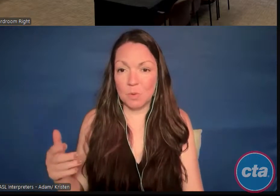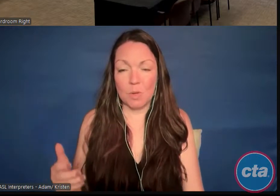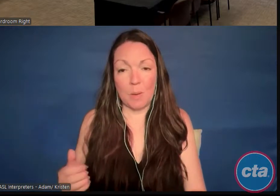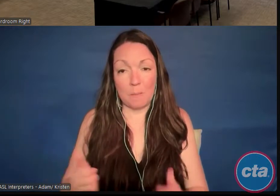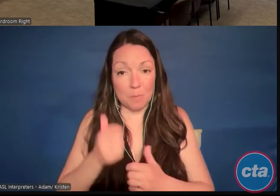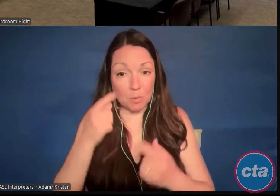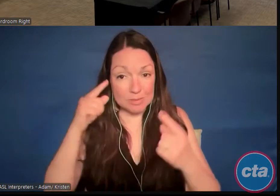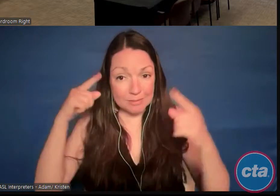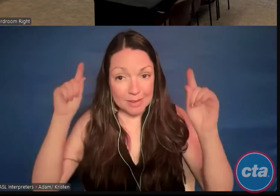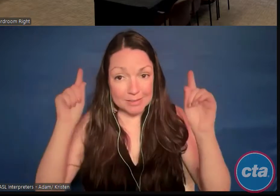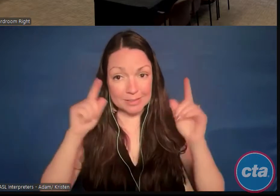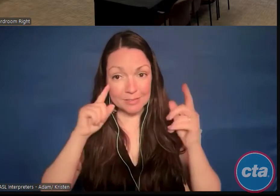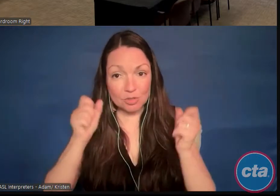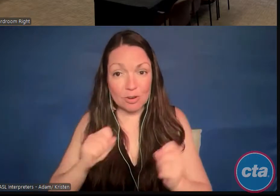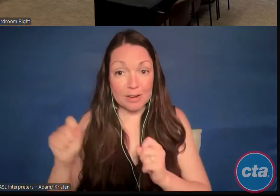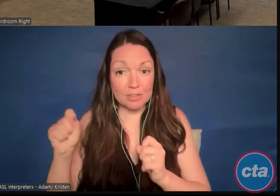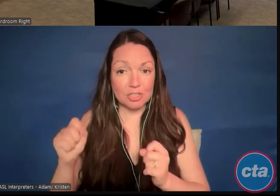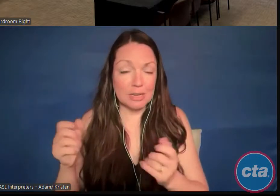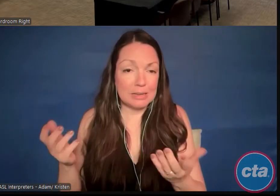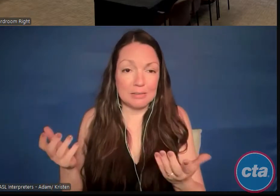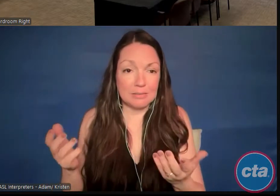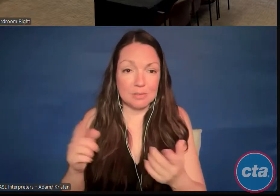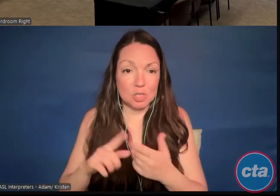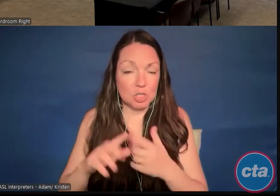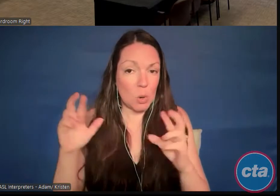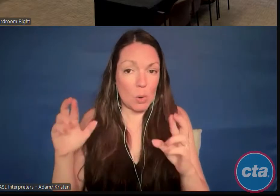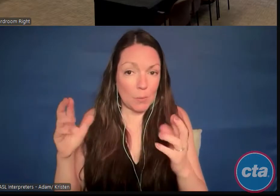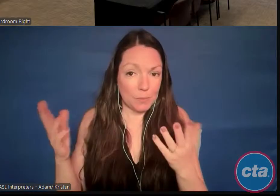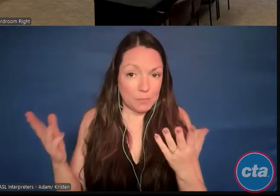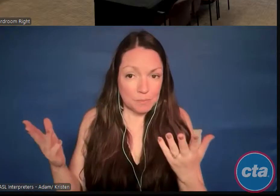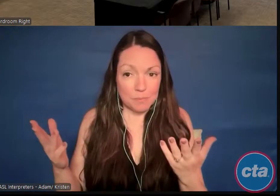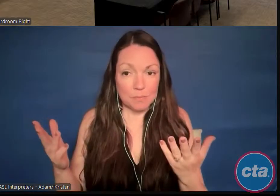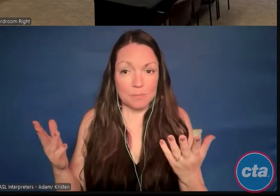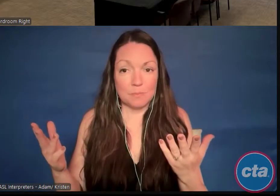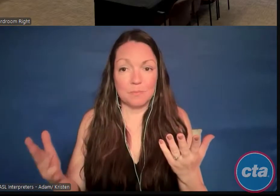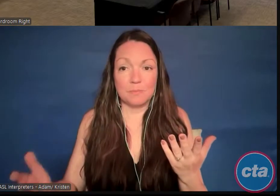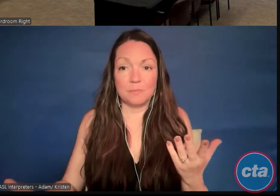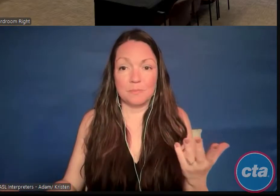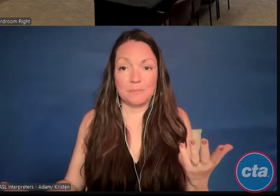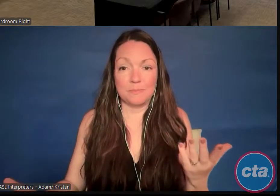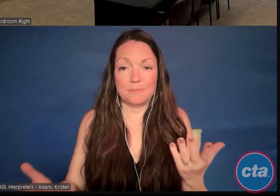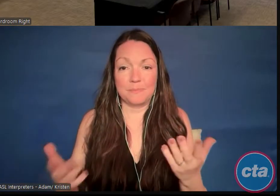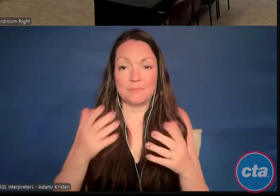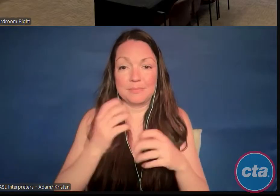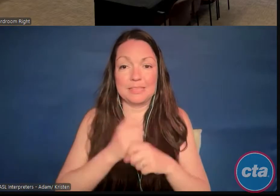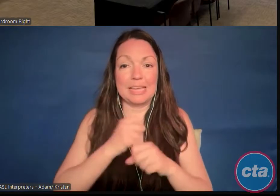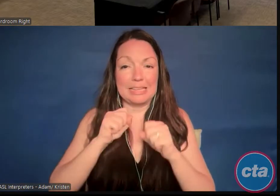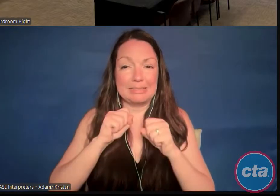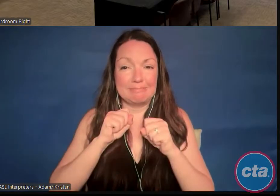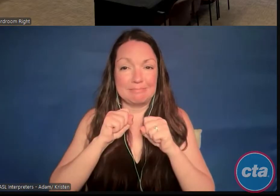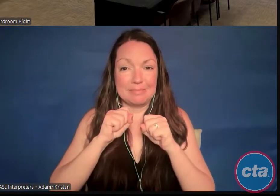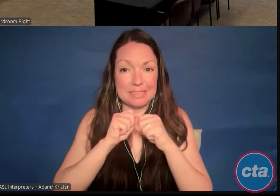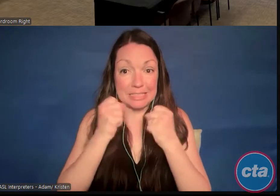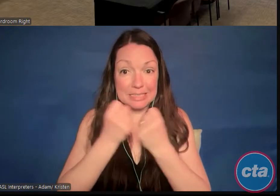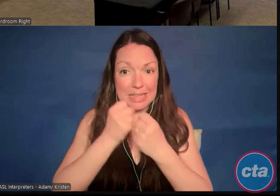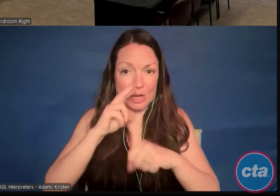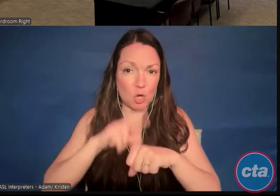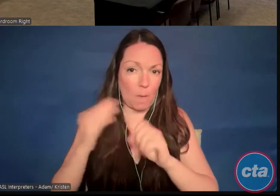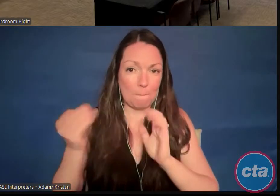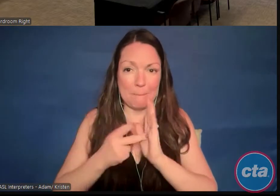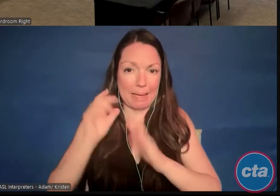effective strategy to help get societal norms back in place?